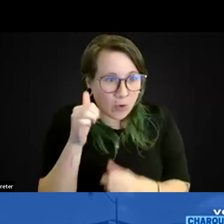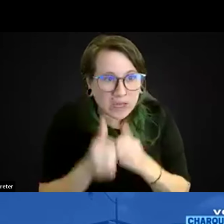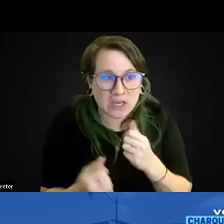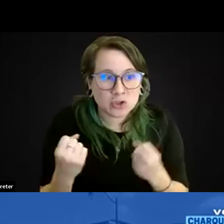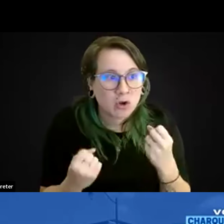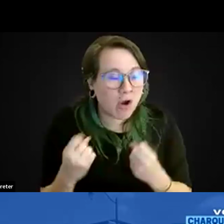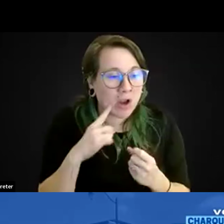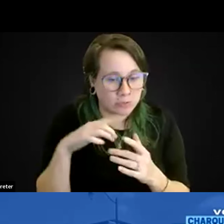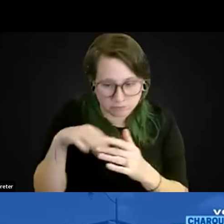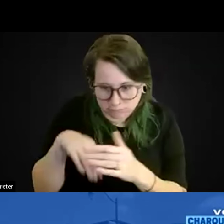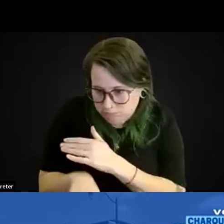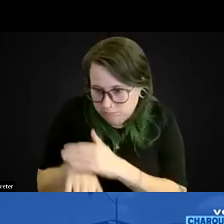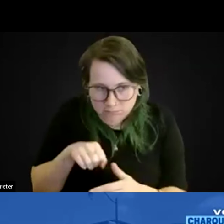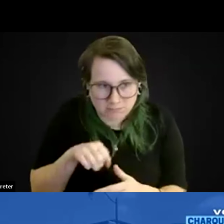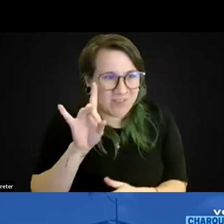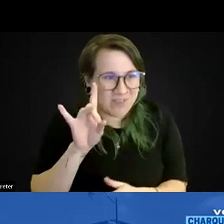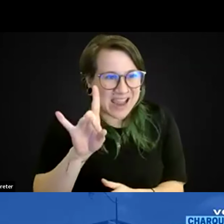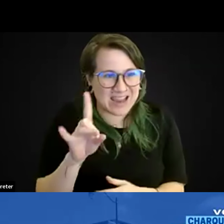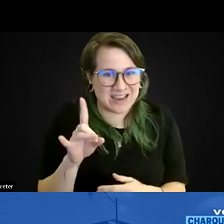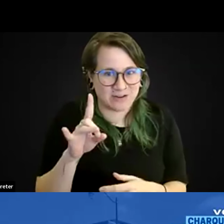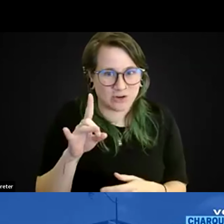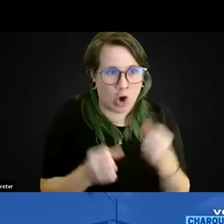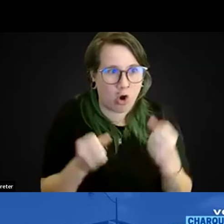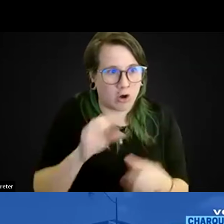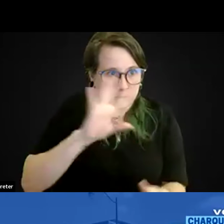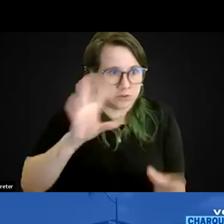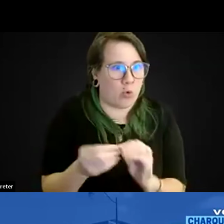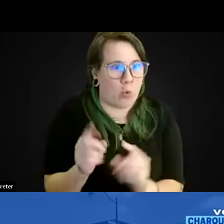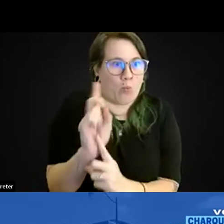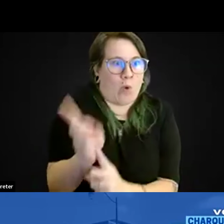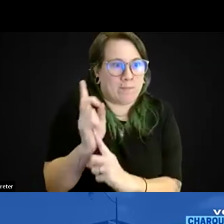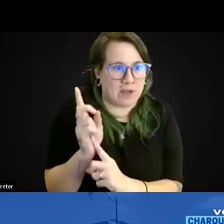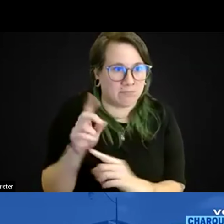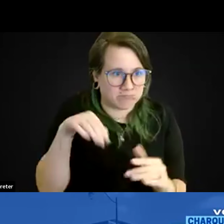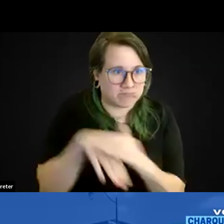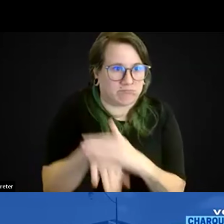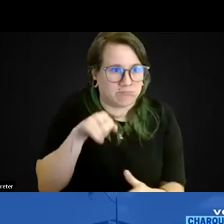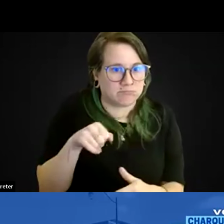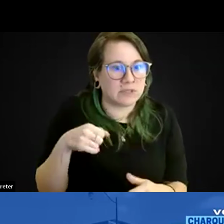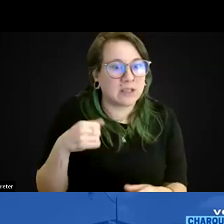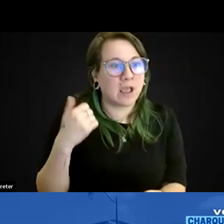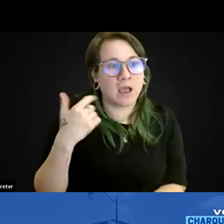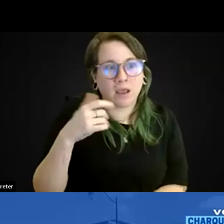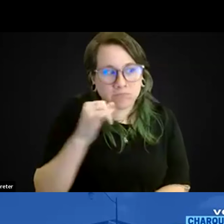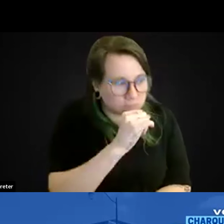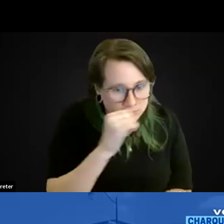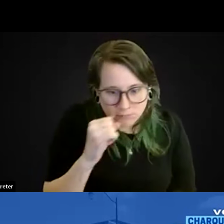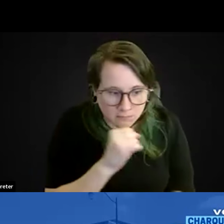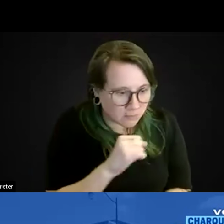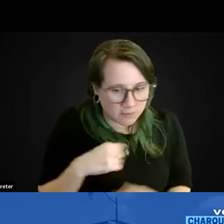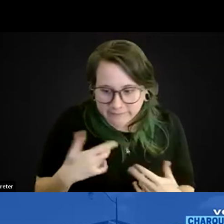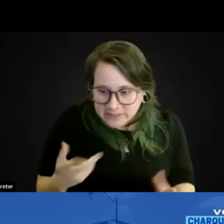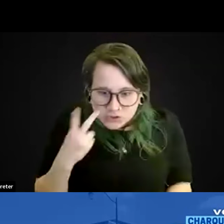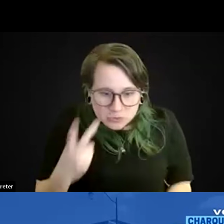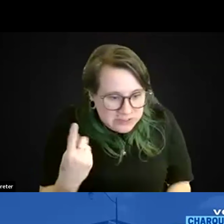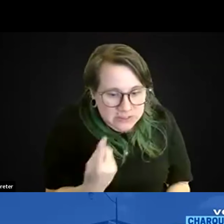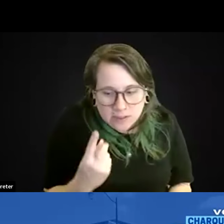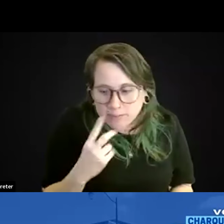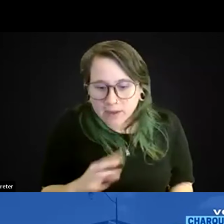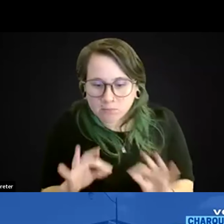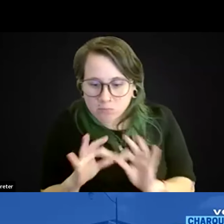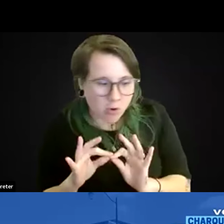he was in and out of 8 cars within like a minute. 1 minute, he was in and out. He grabs a flashlight, he looks in the car to see if there's anything of